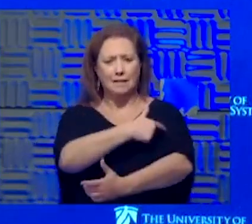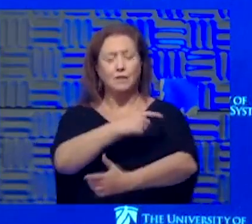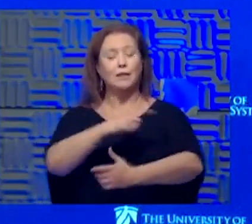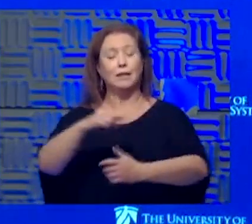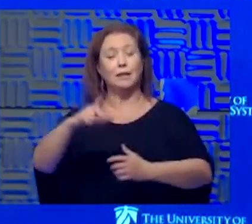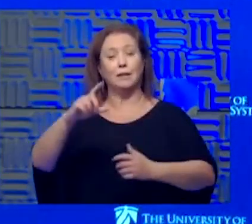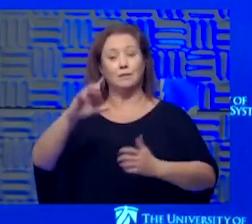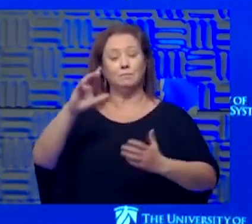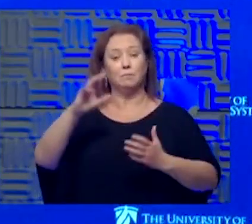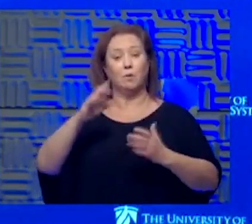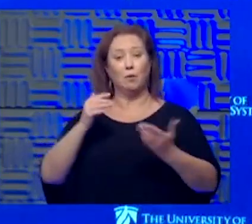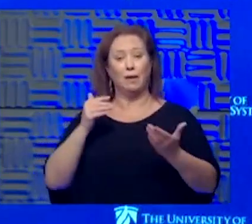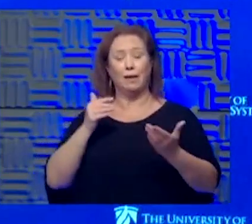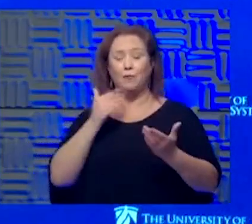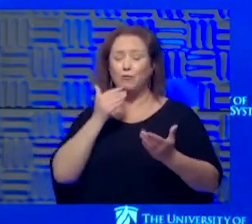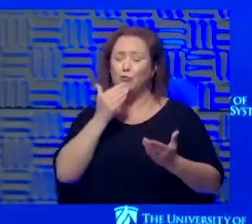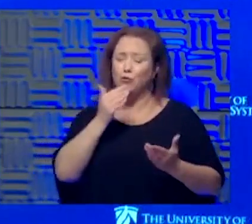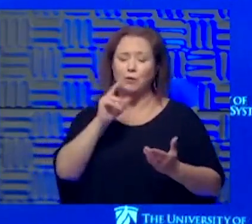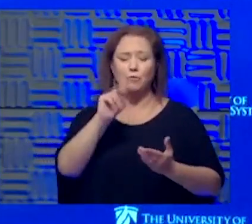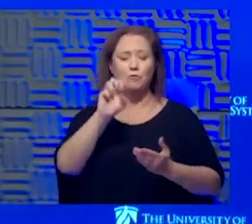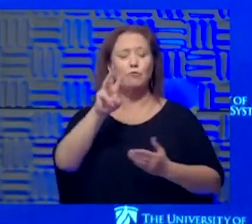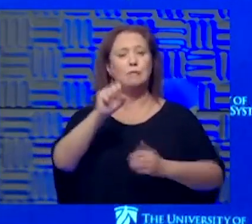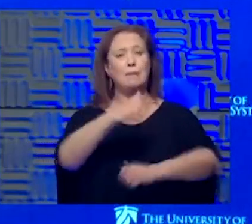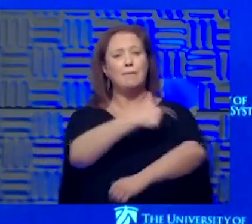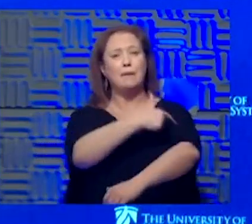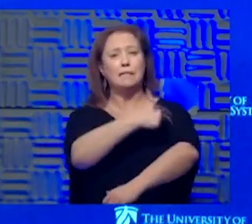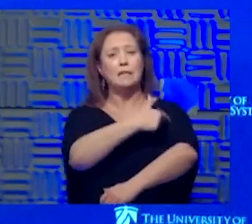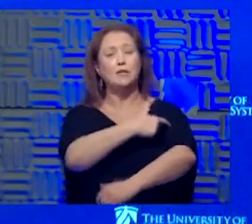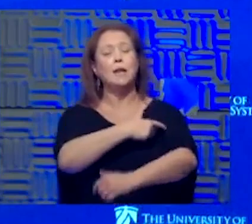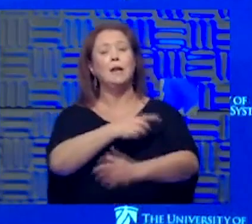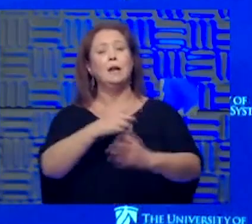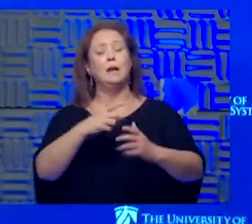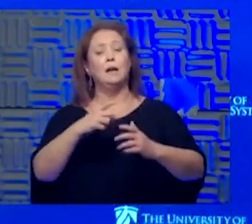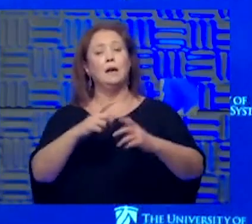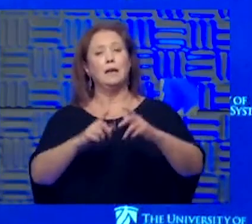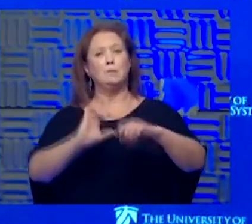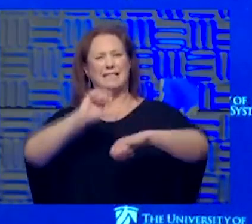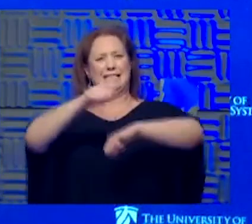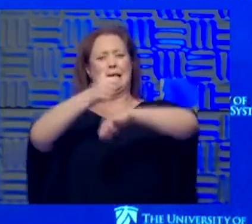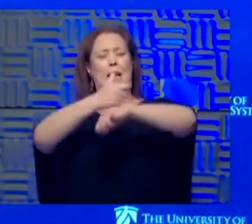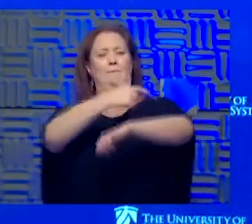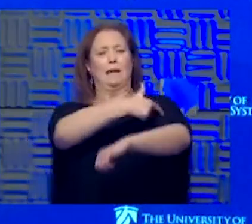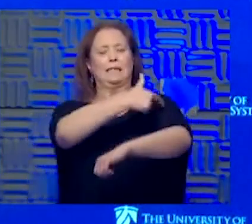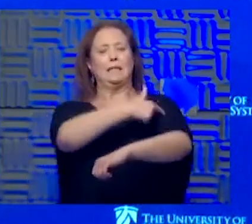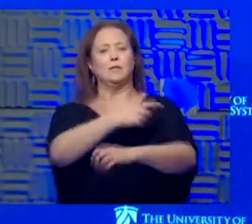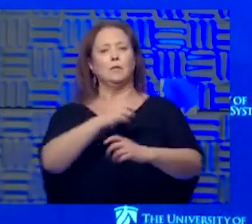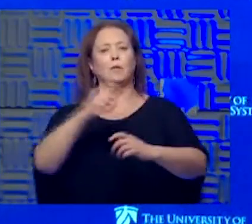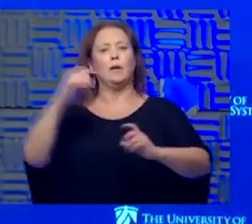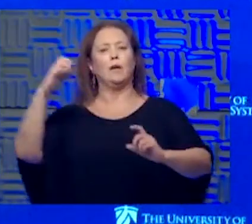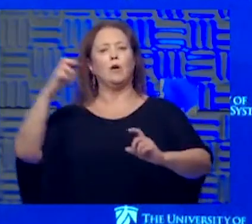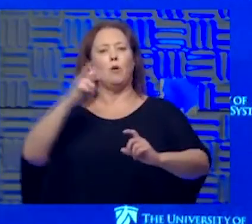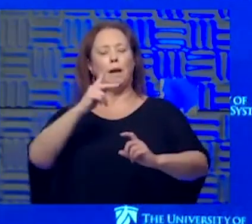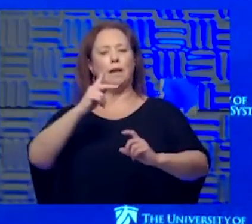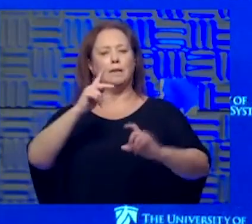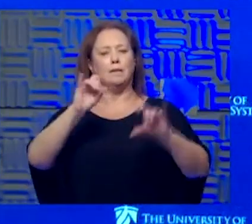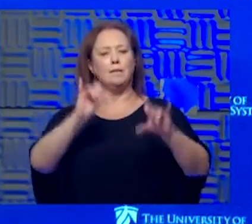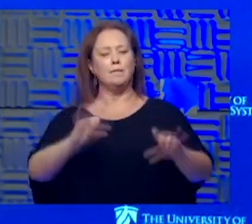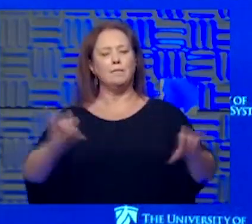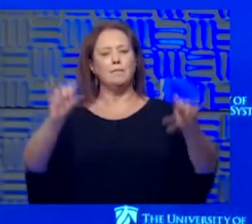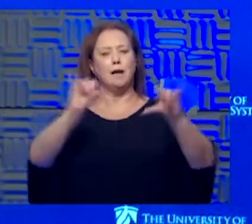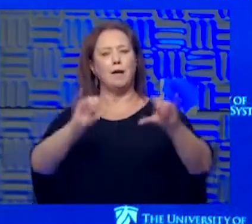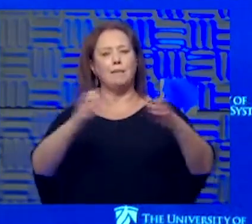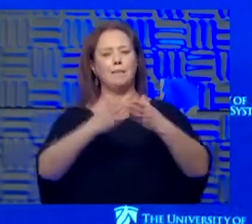turns out we're getting really good news about, as we get vaccinations established, then we can go back to more common